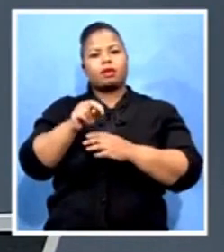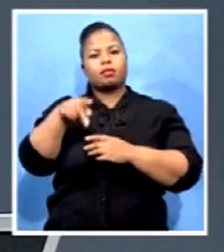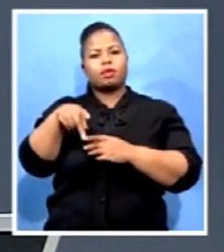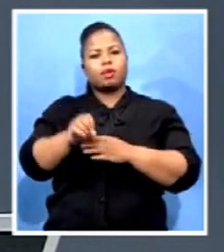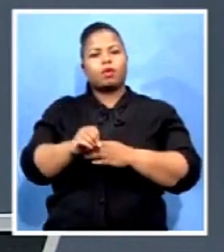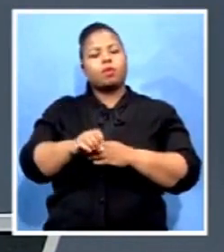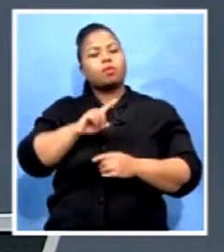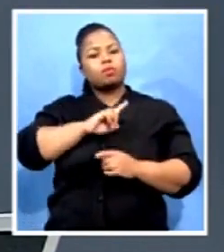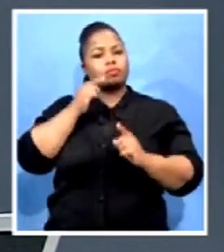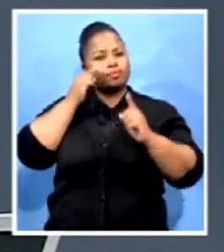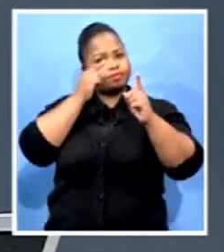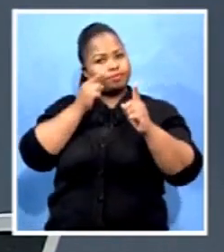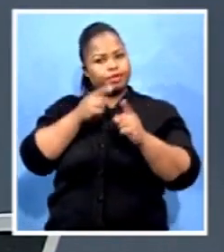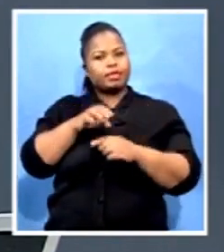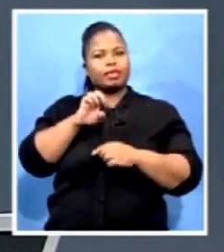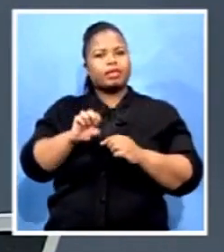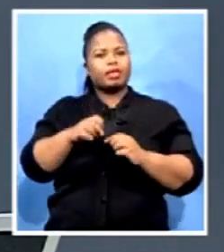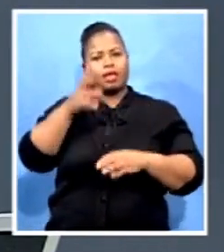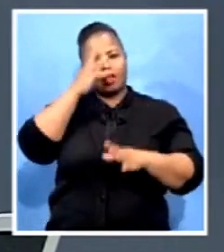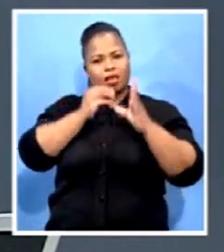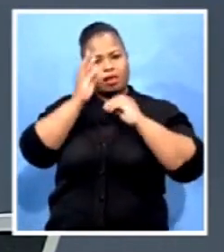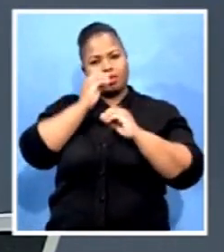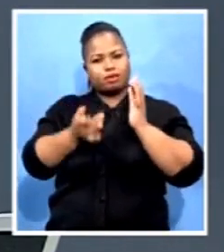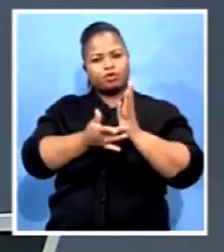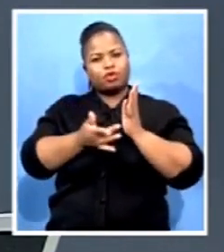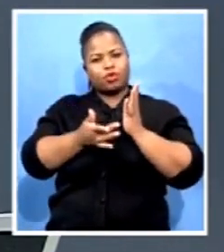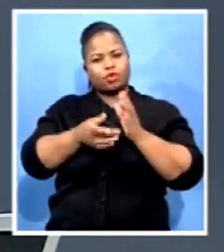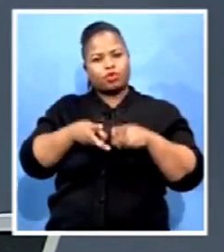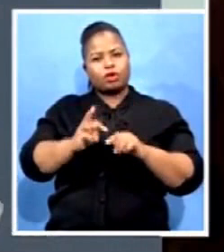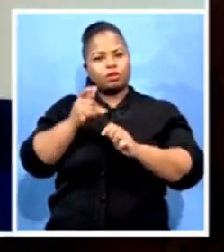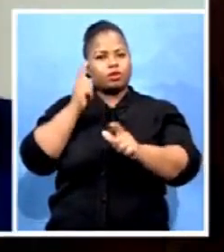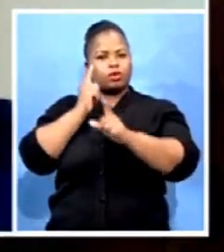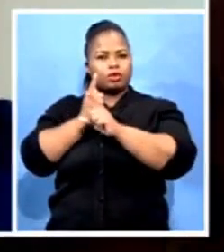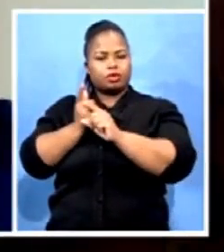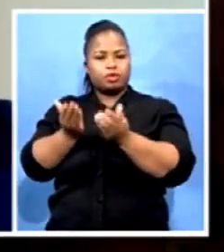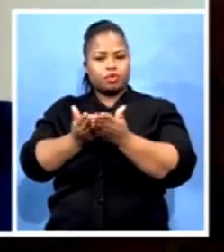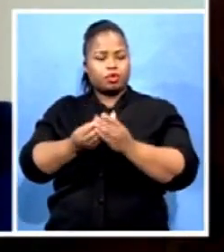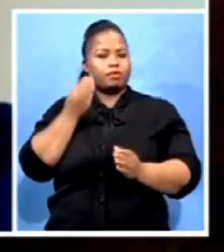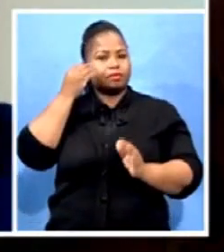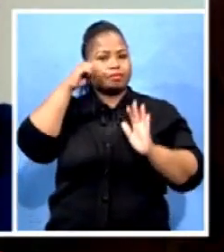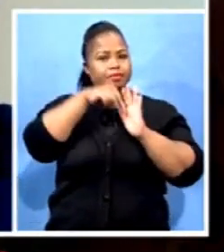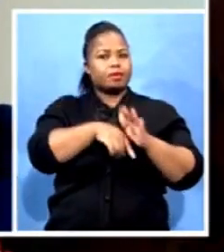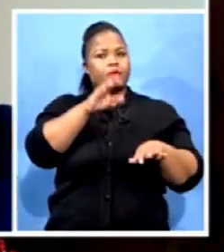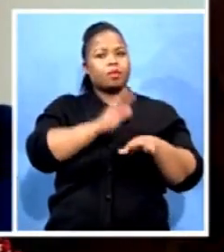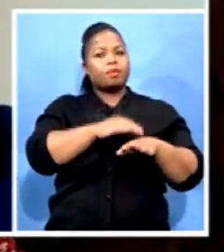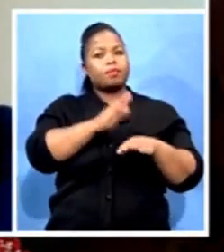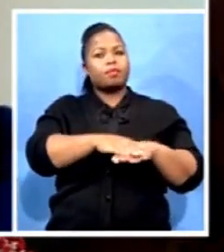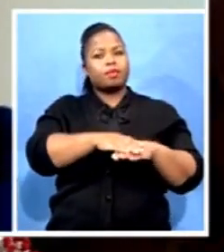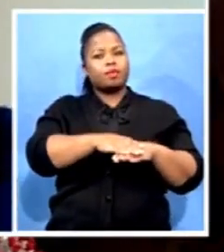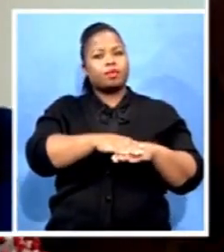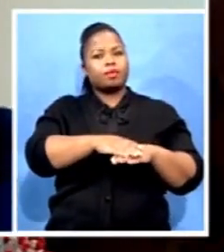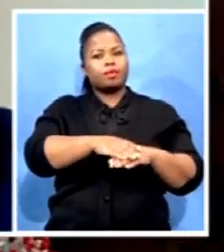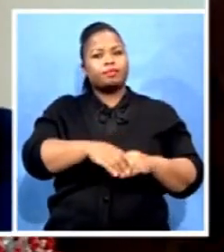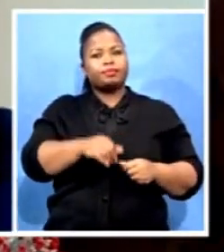e-learning technology to township schools. And to find out more about what their interventions are, we're joined by